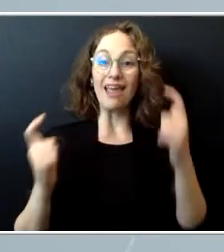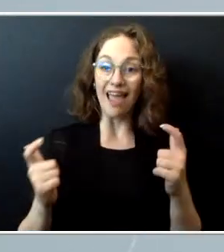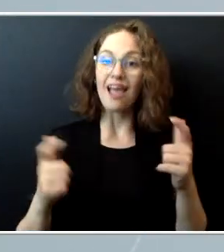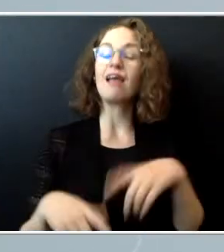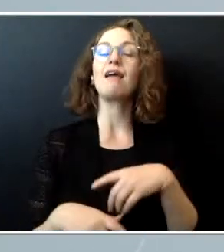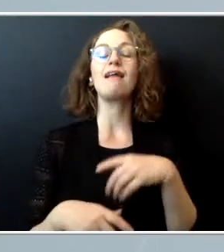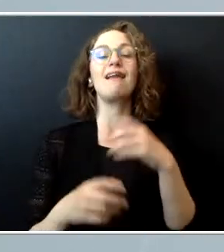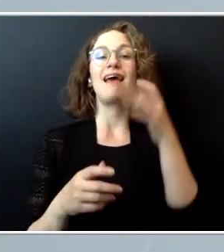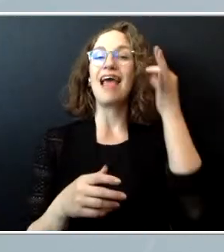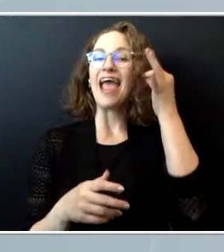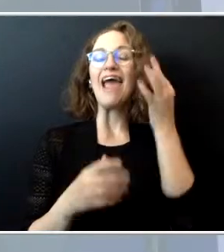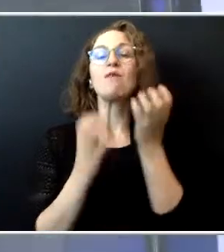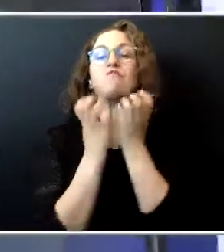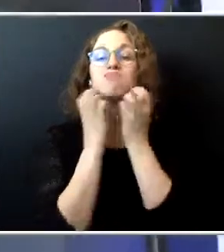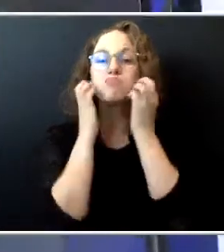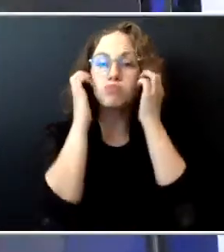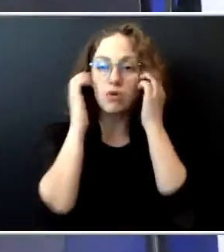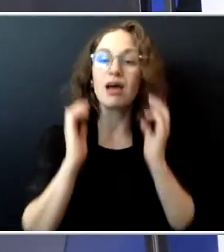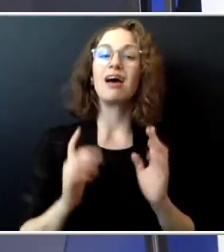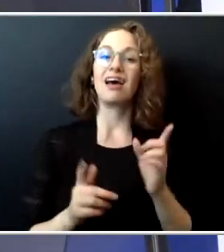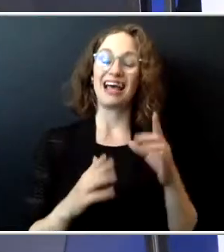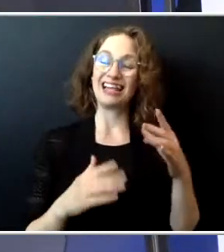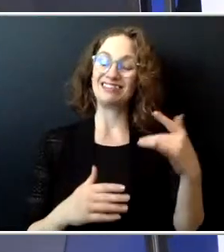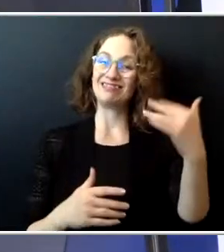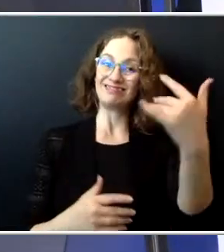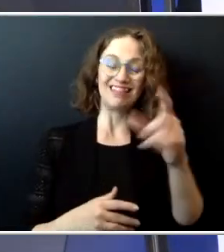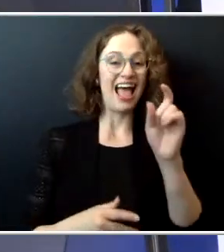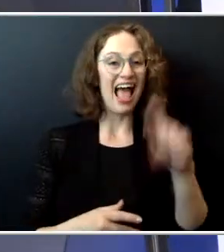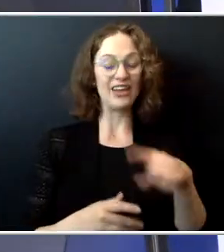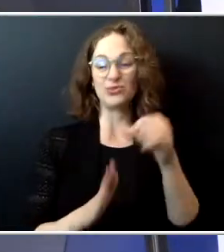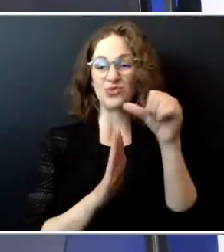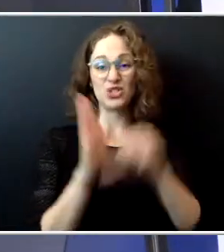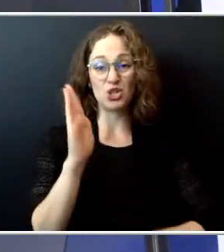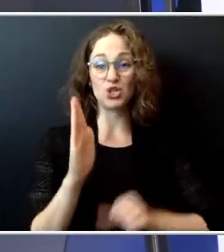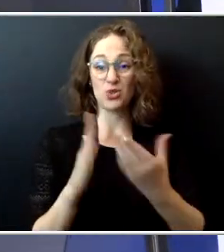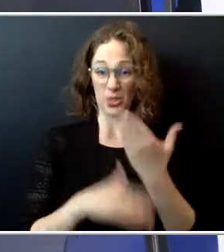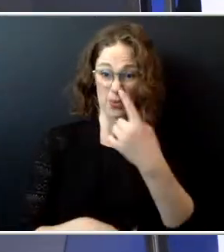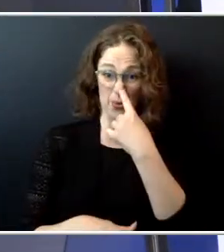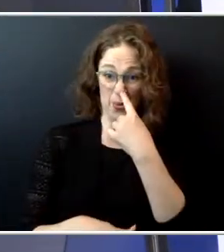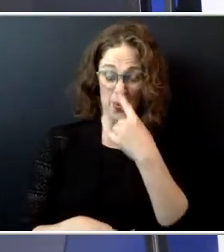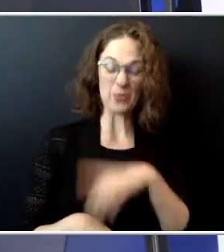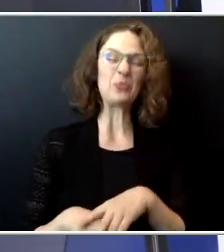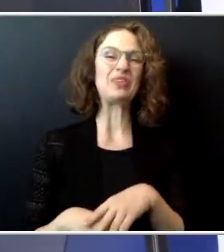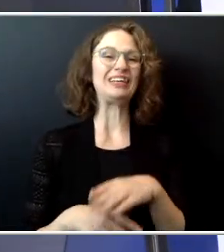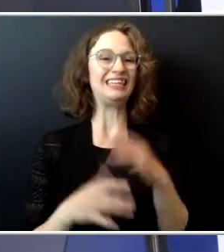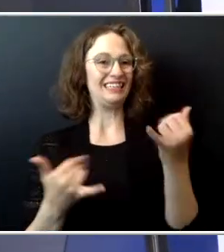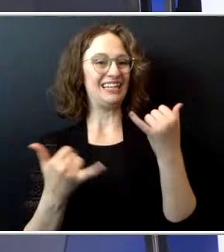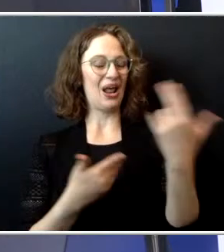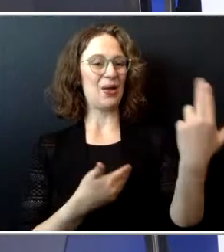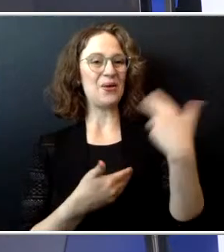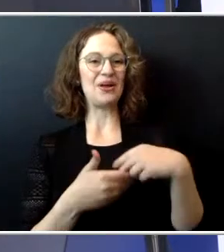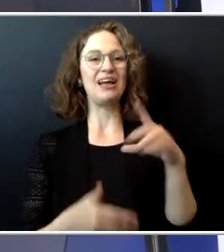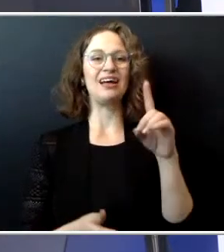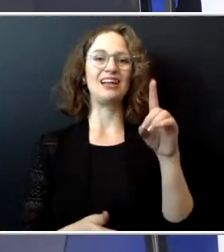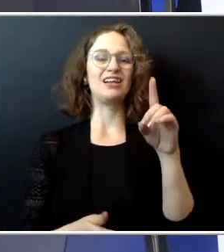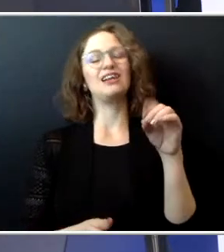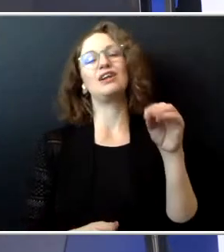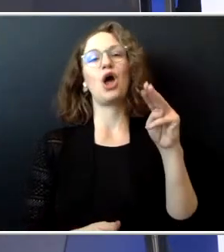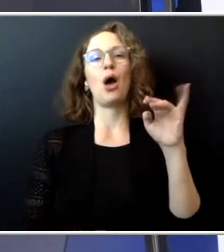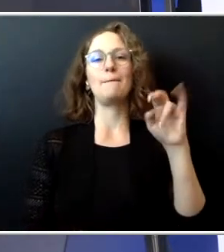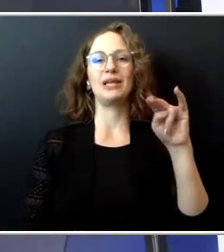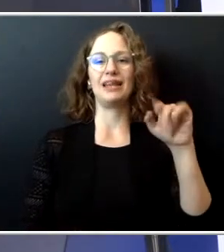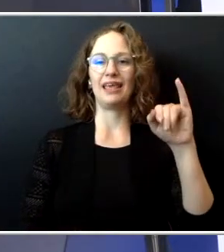sooner than later. We are joined by Dominique Christensen, who was diagnosed and treated for Cushing's disease back in